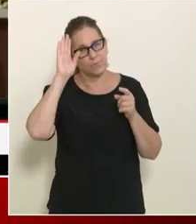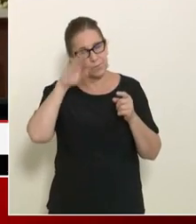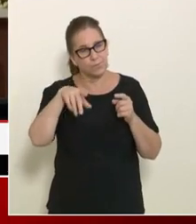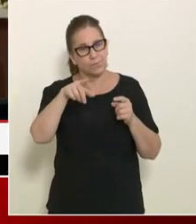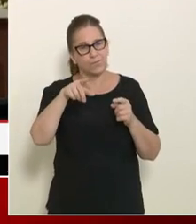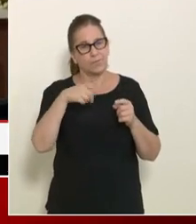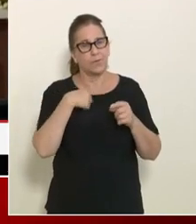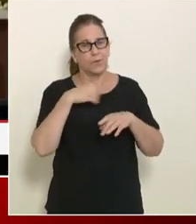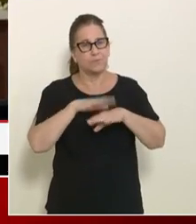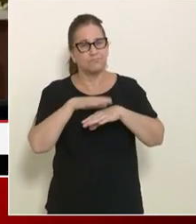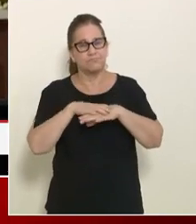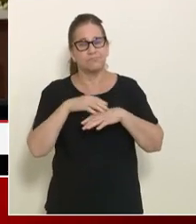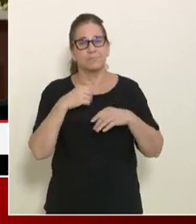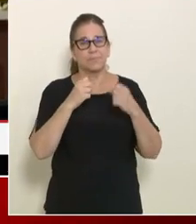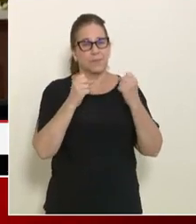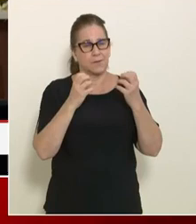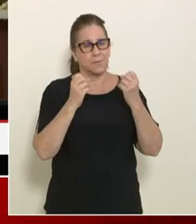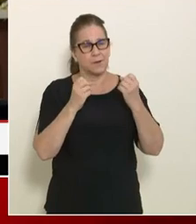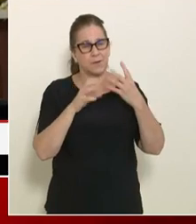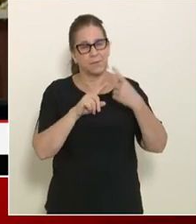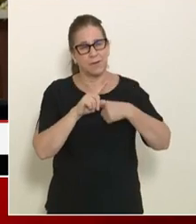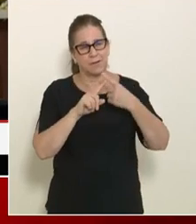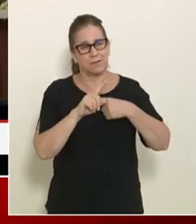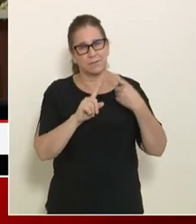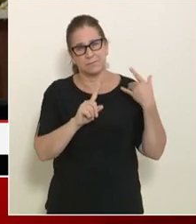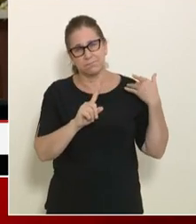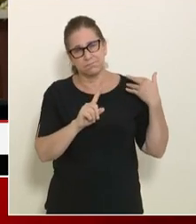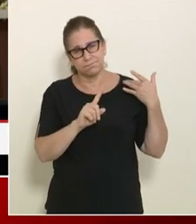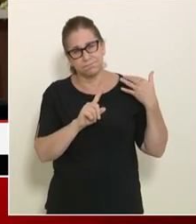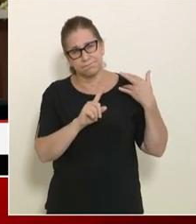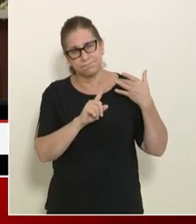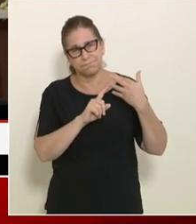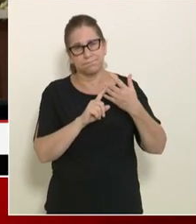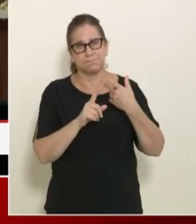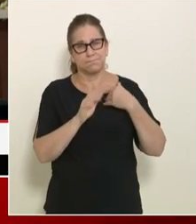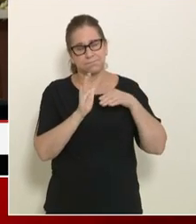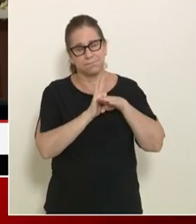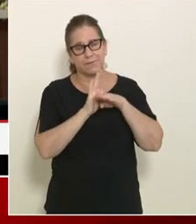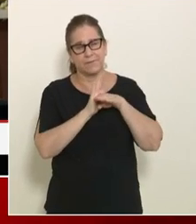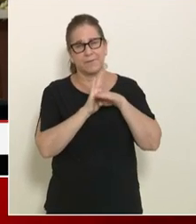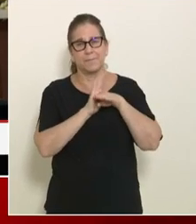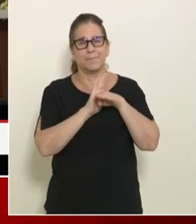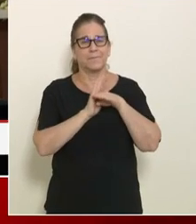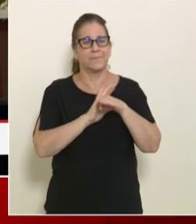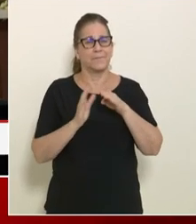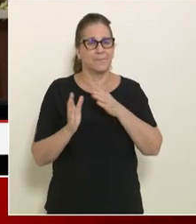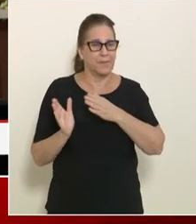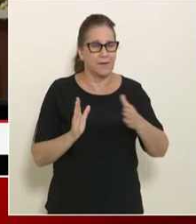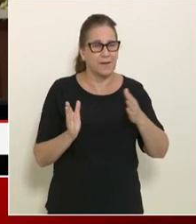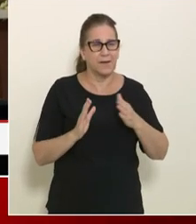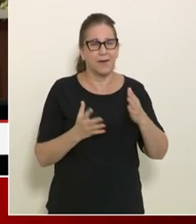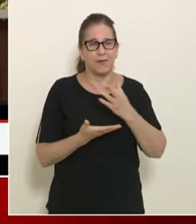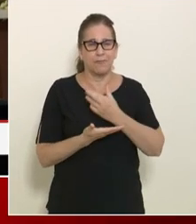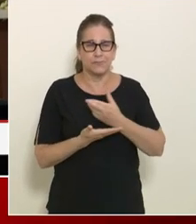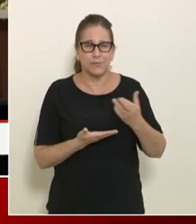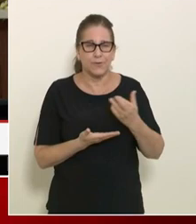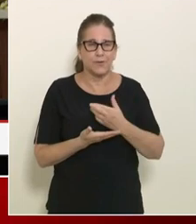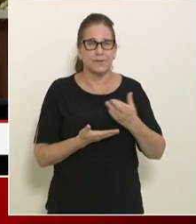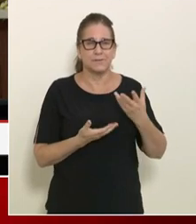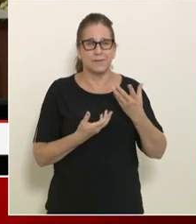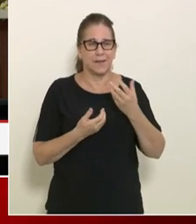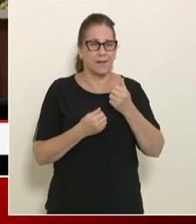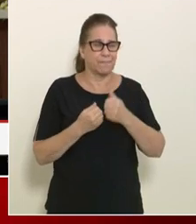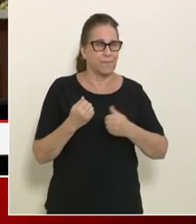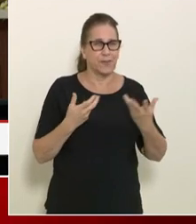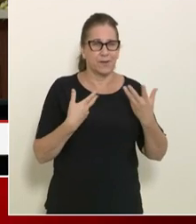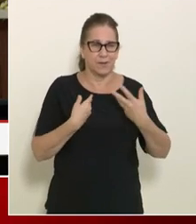very robust way at all of our public schools, ECPS and public charter schools, whether or not students are engaged. And this happens in